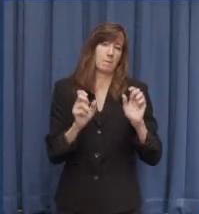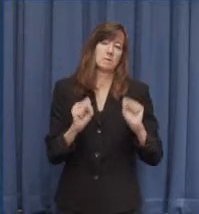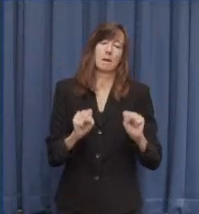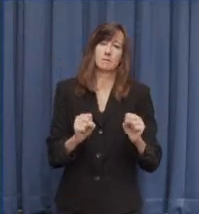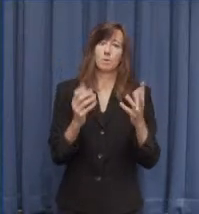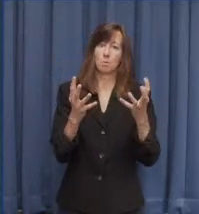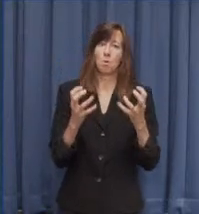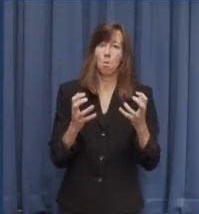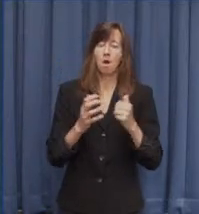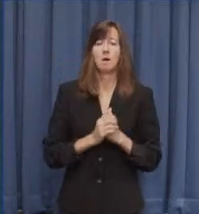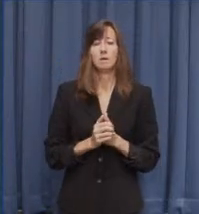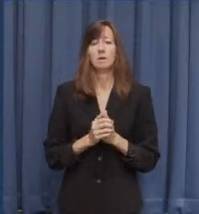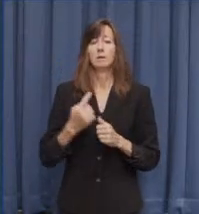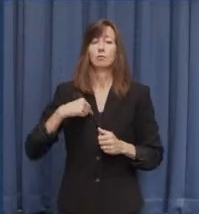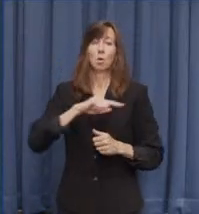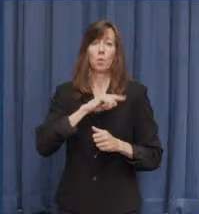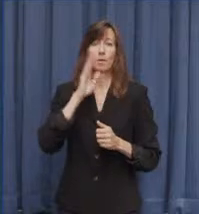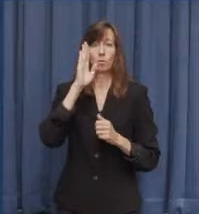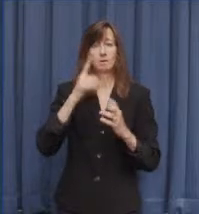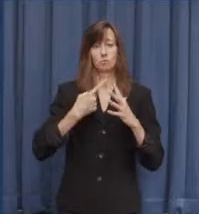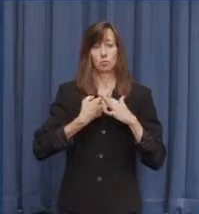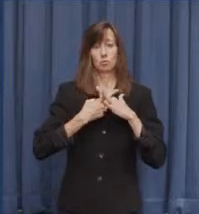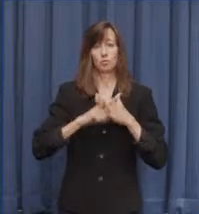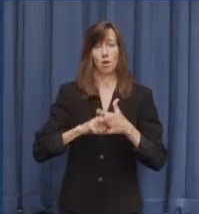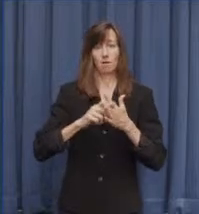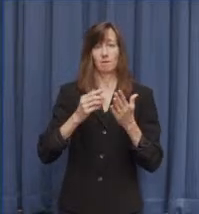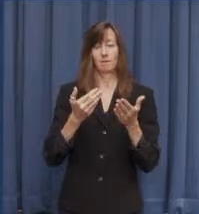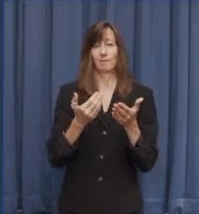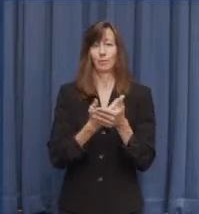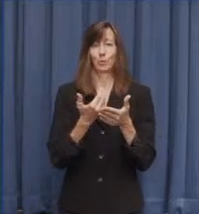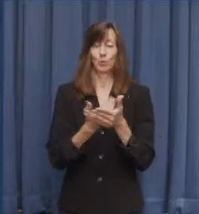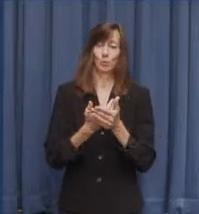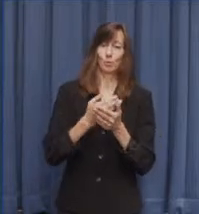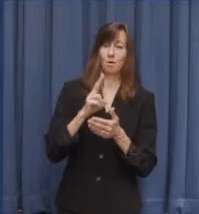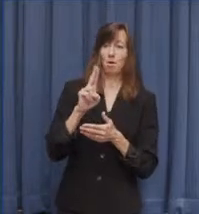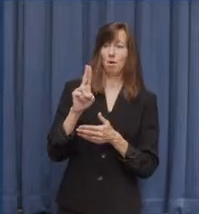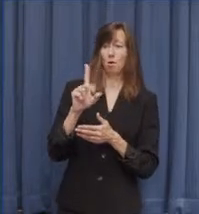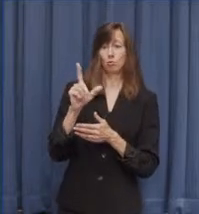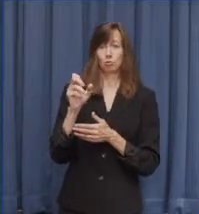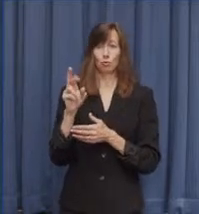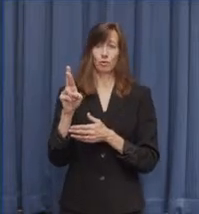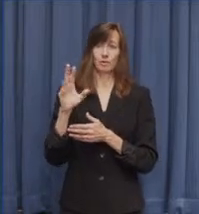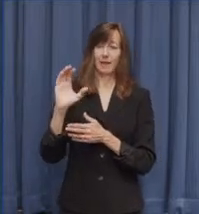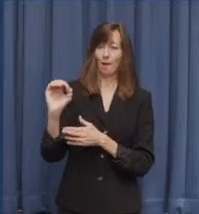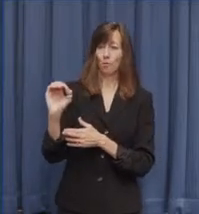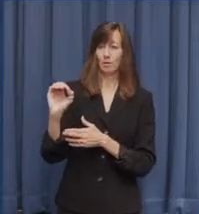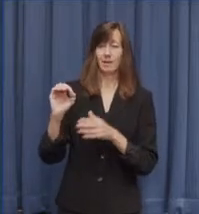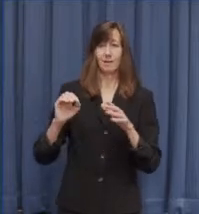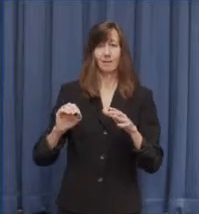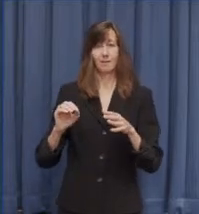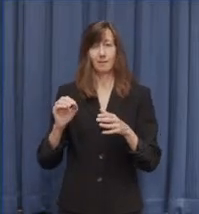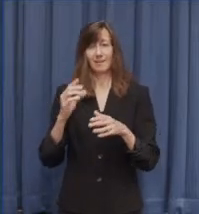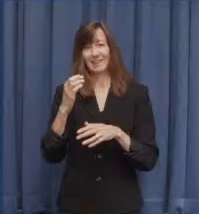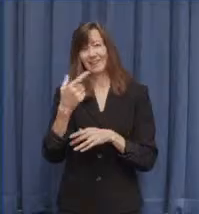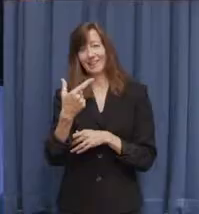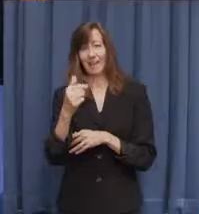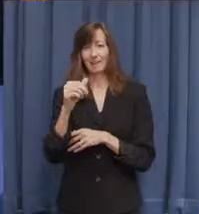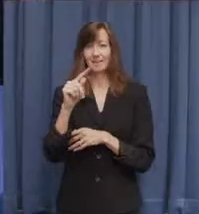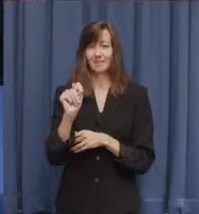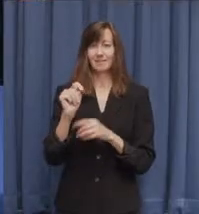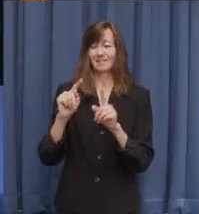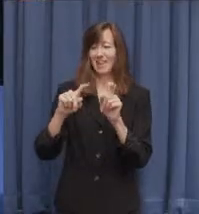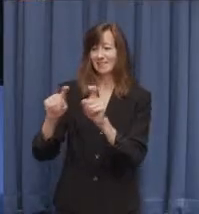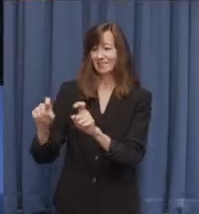launching Ulster County Get Tested Week, and we'll be spreading the word on social media and ask for your help to spread